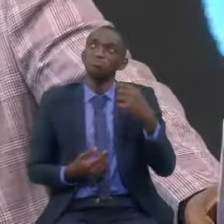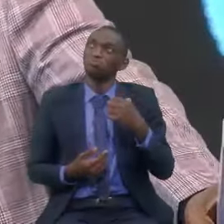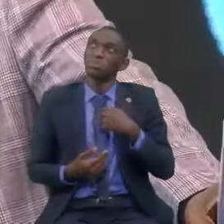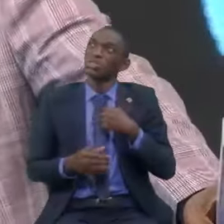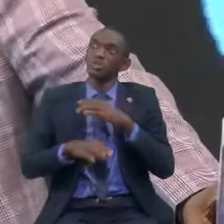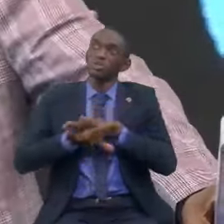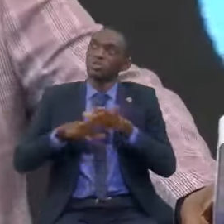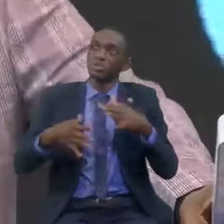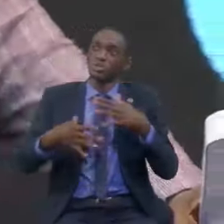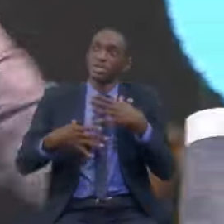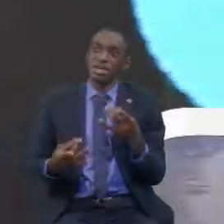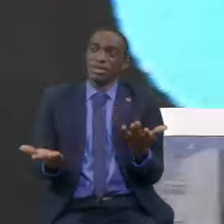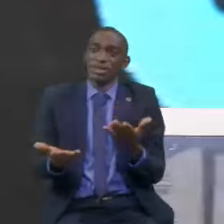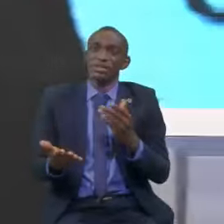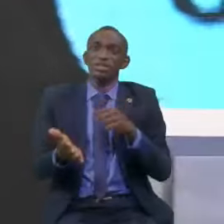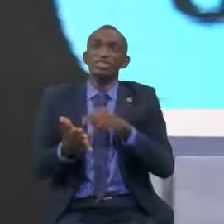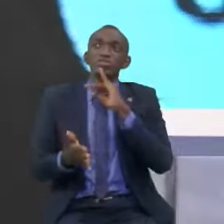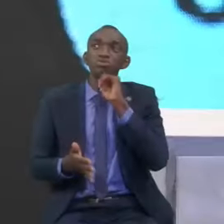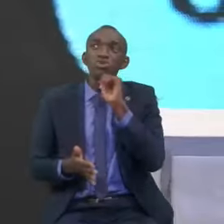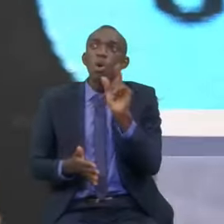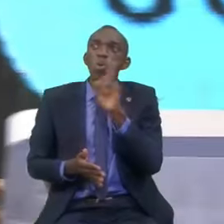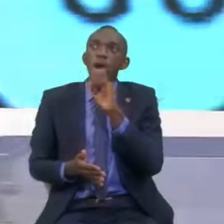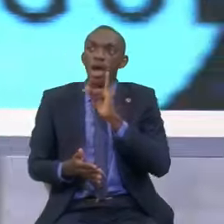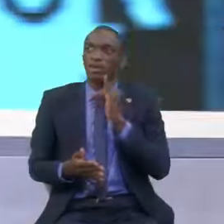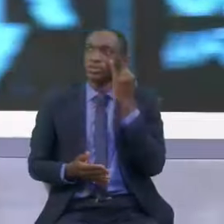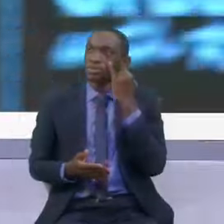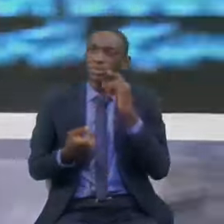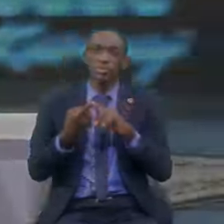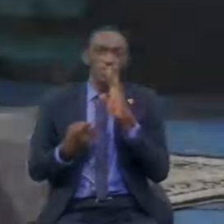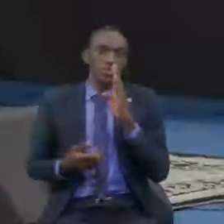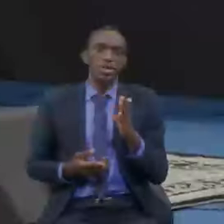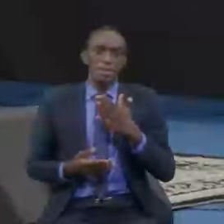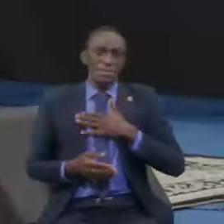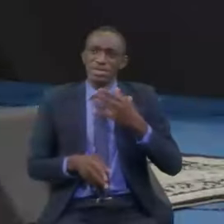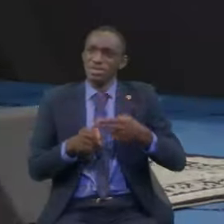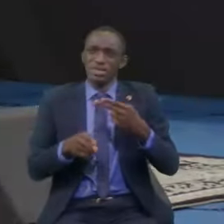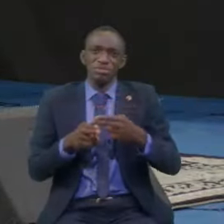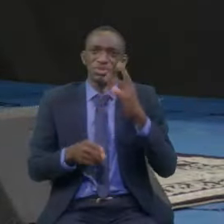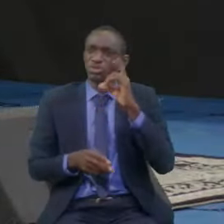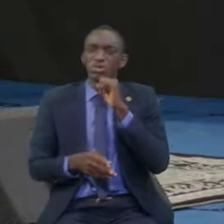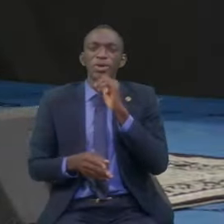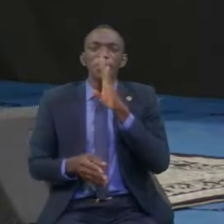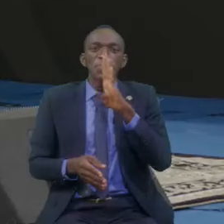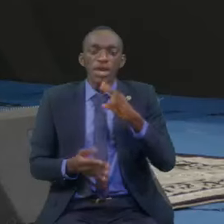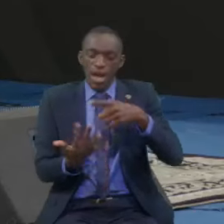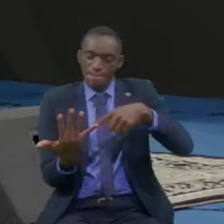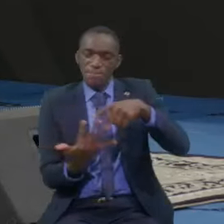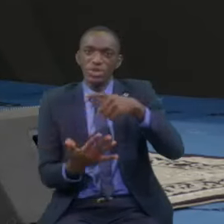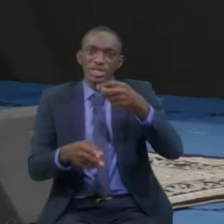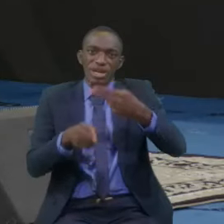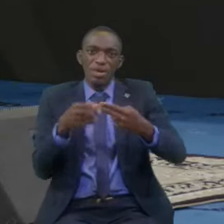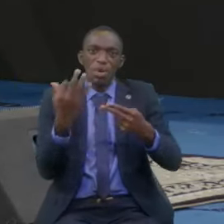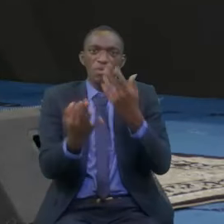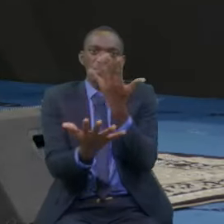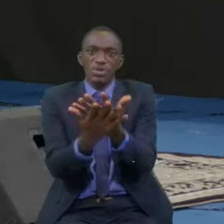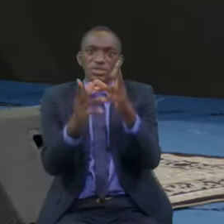be. My name should not be among the name of the prisoners. My name should have been